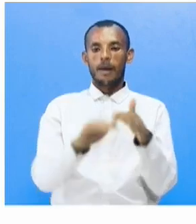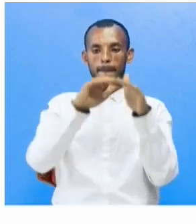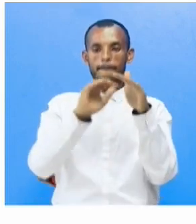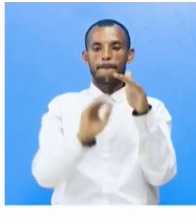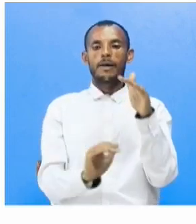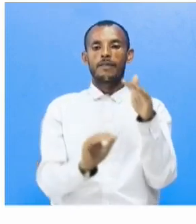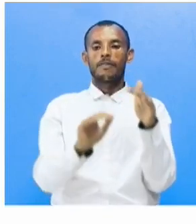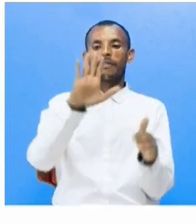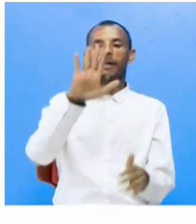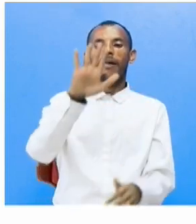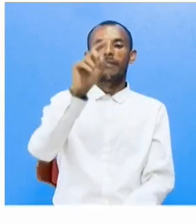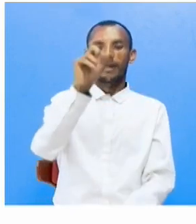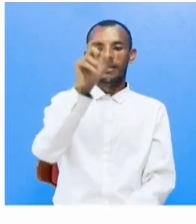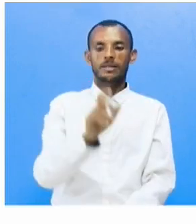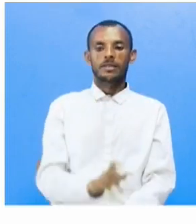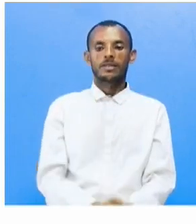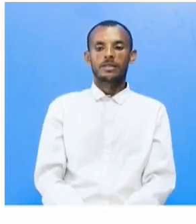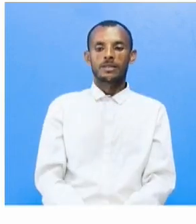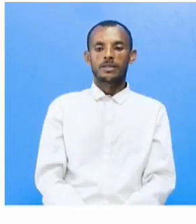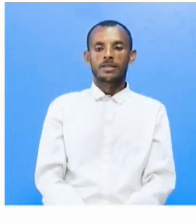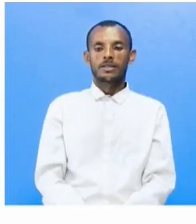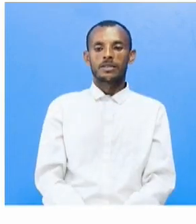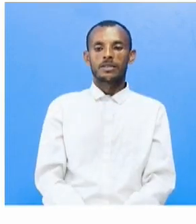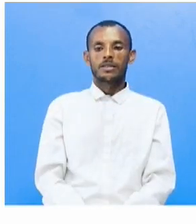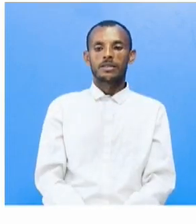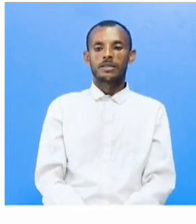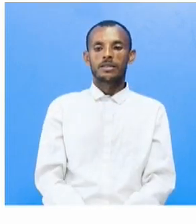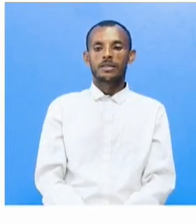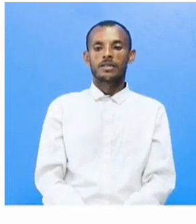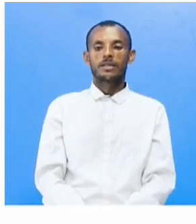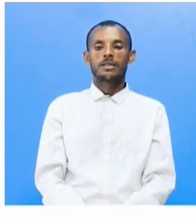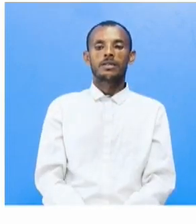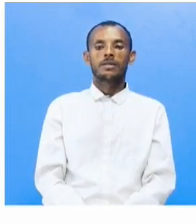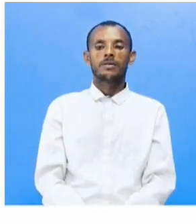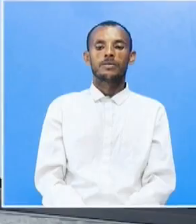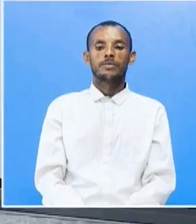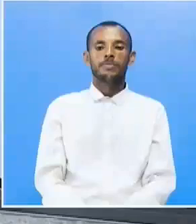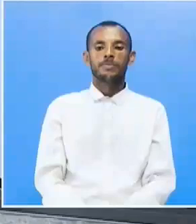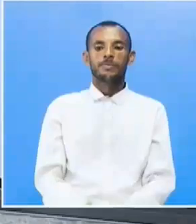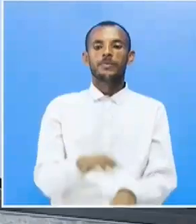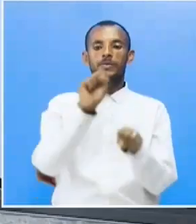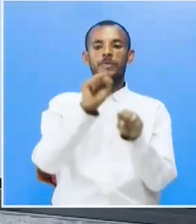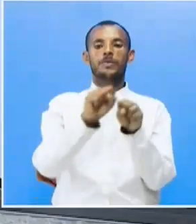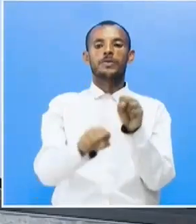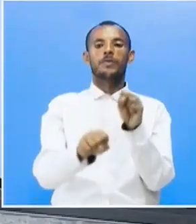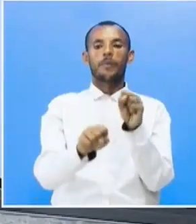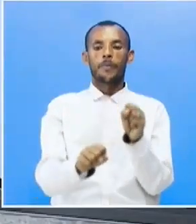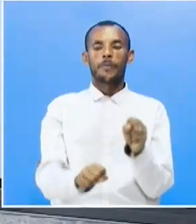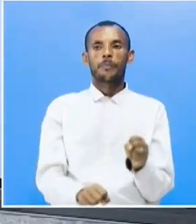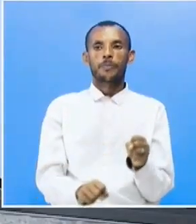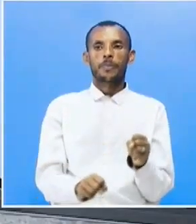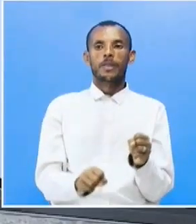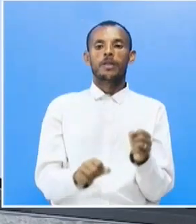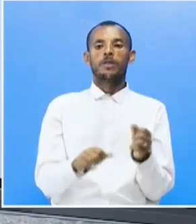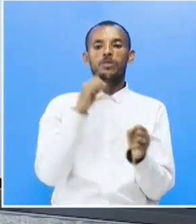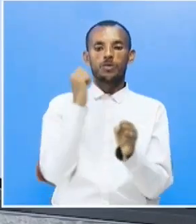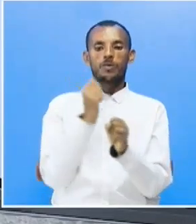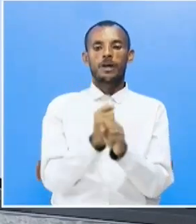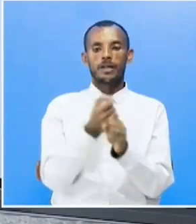minus 5x. You see? So, to find this,